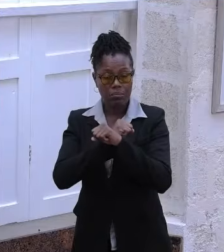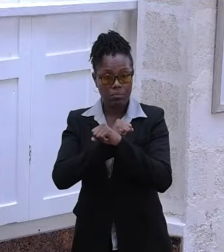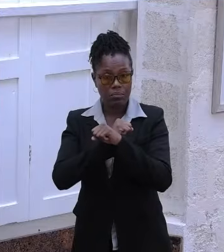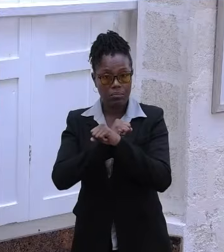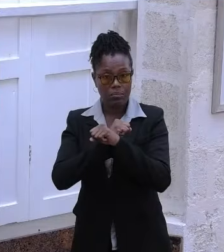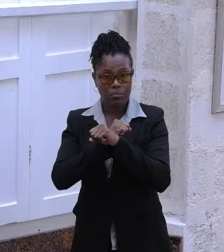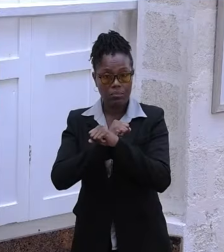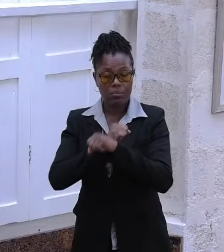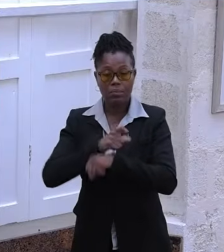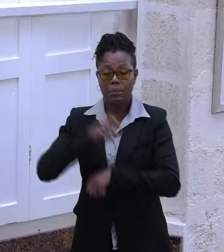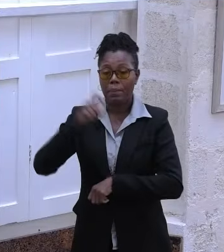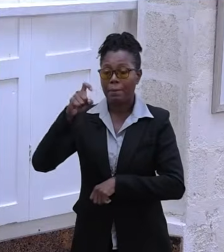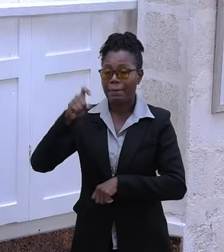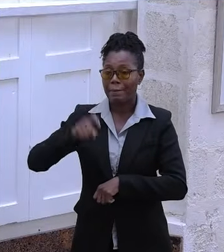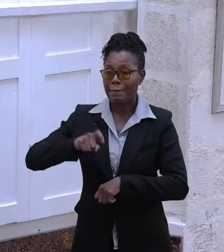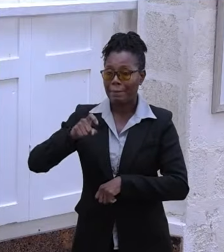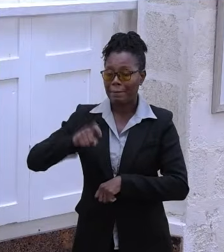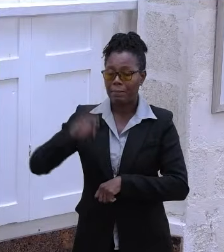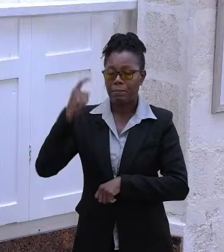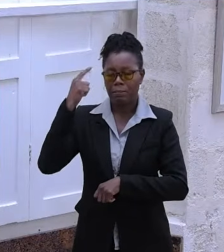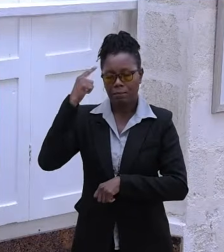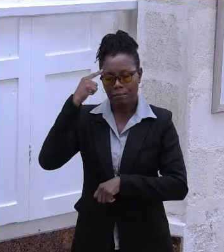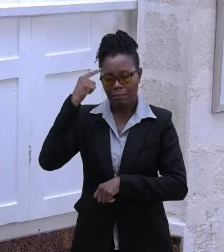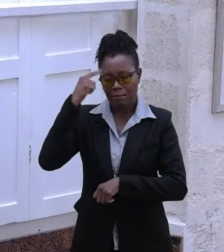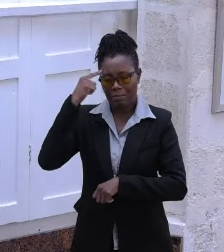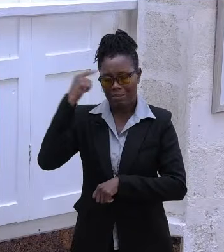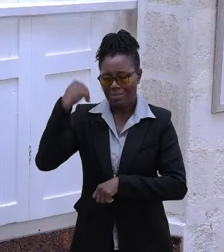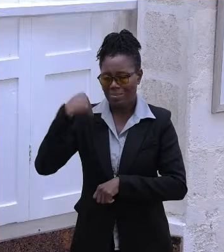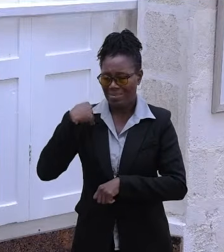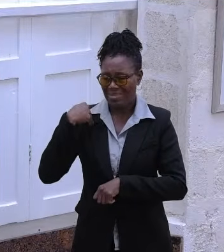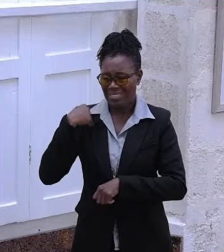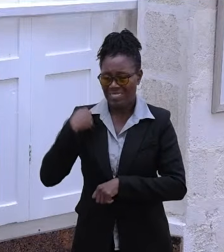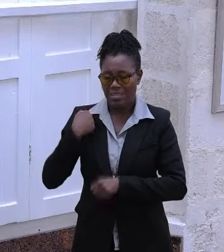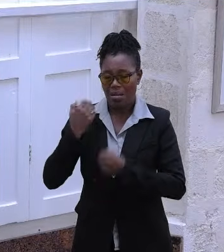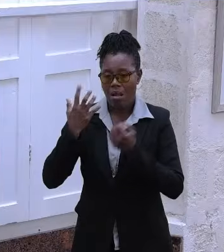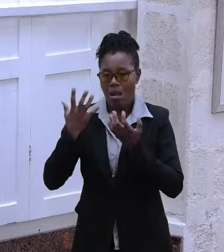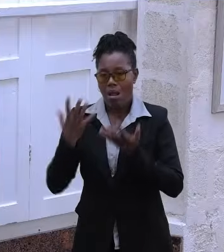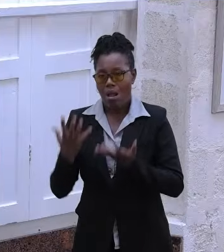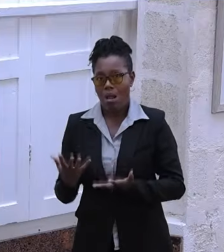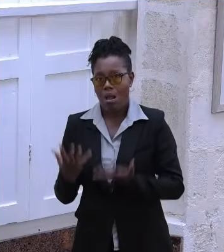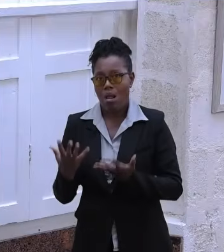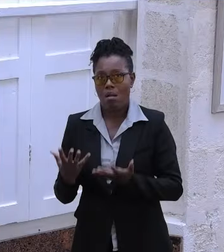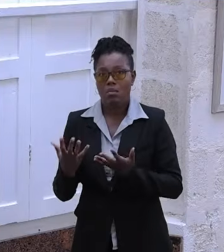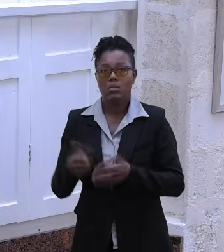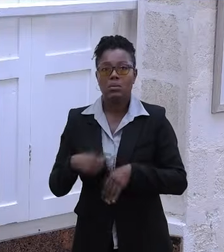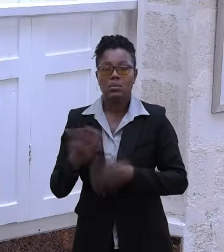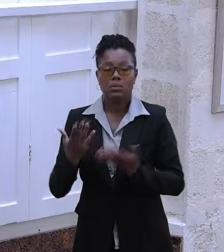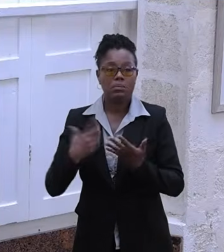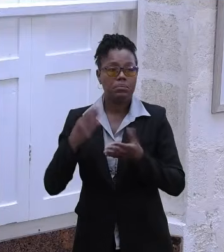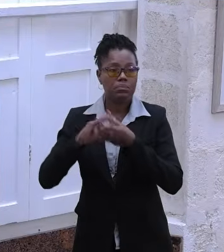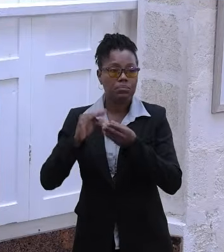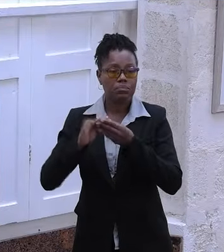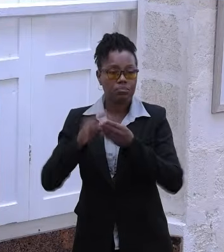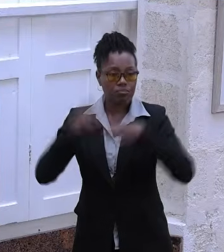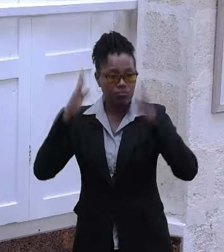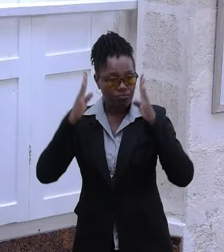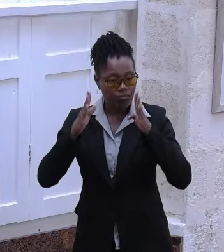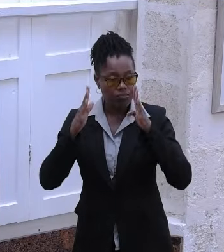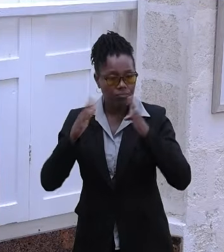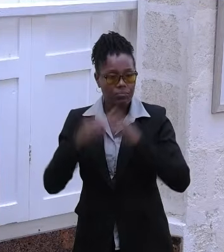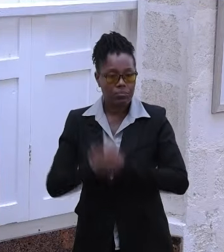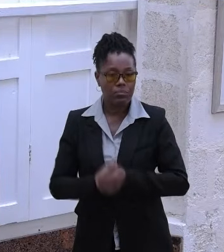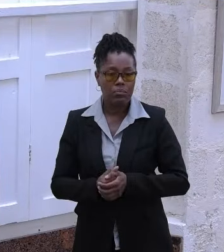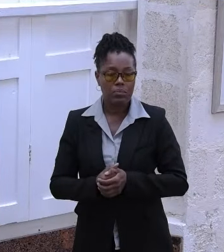must be weighed. I think it has the heaviest weighting when it speaks to